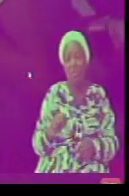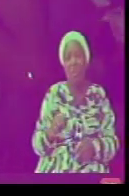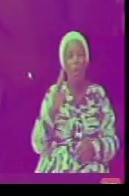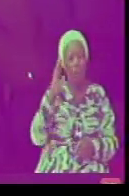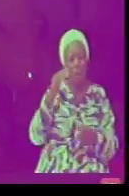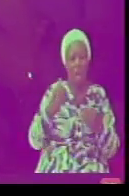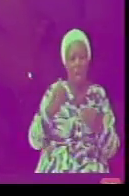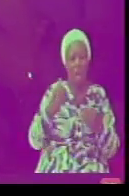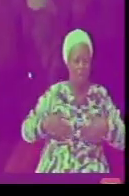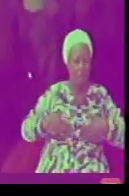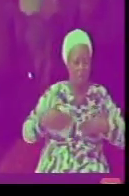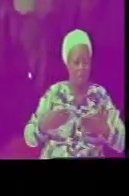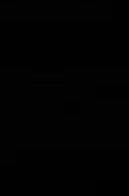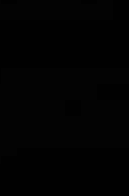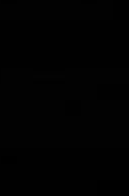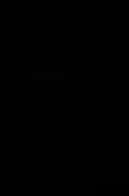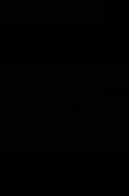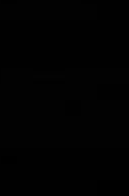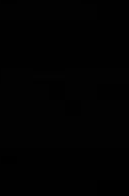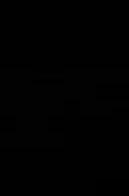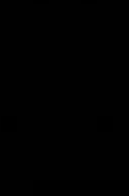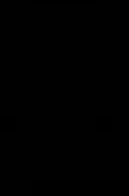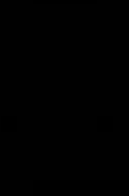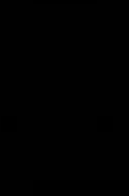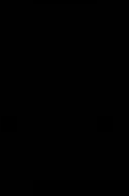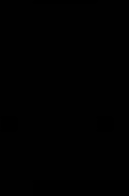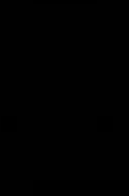that transformation, that salvation,